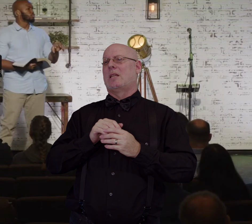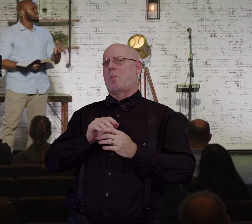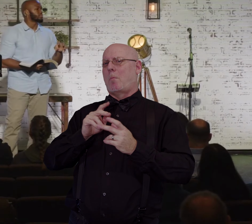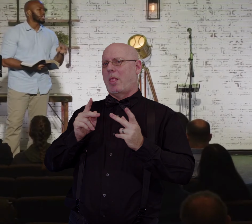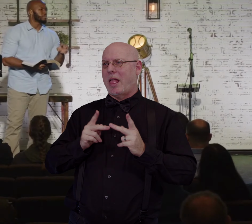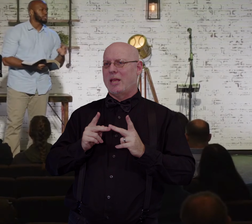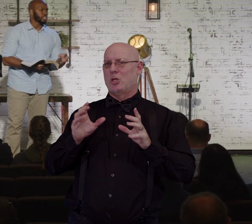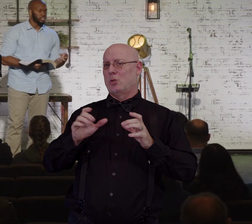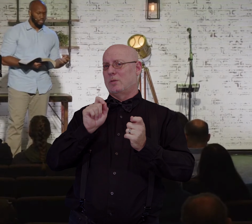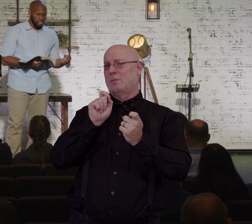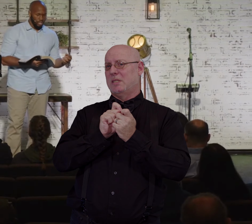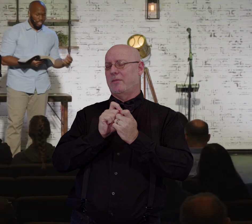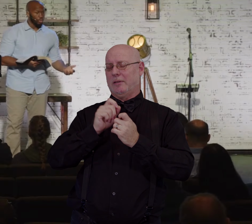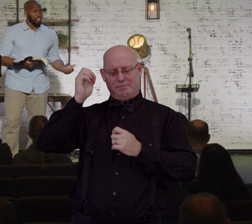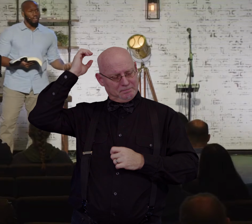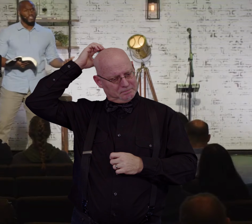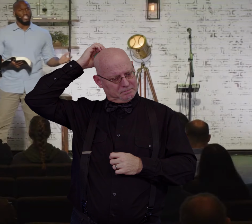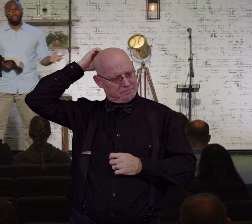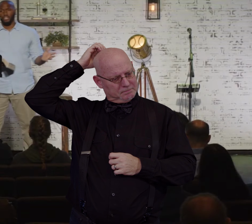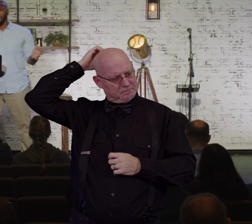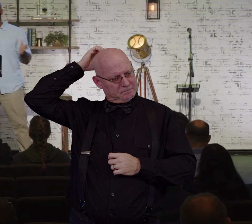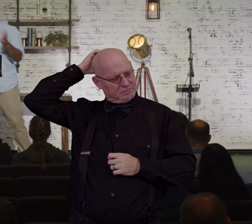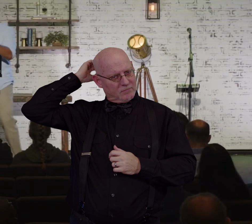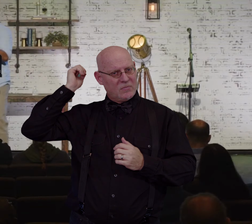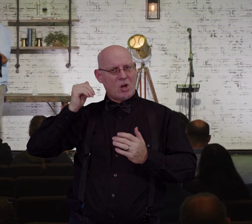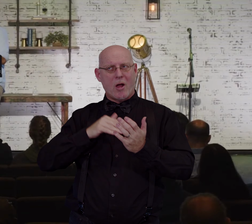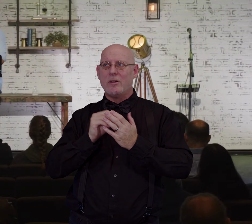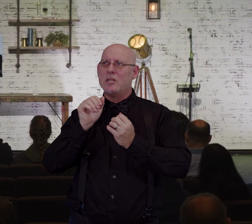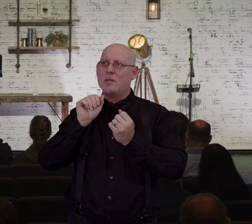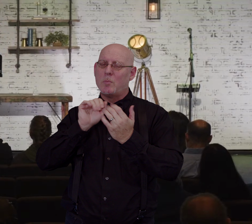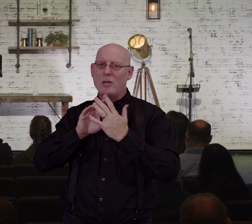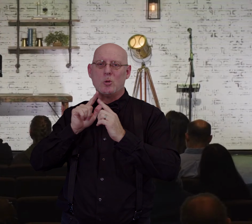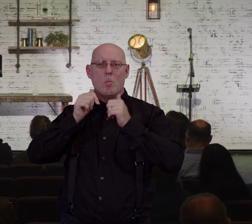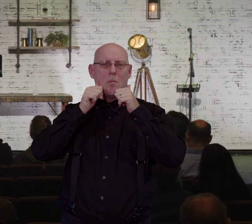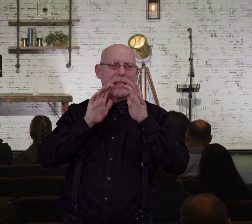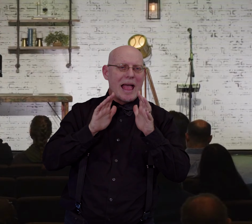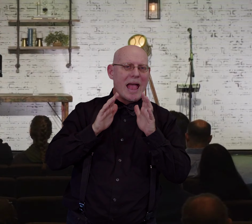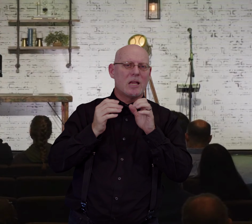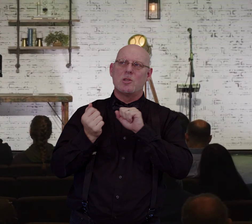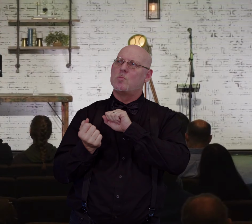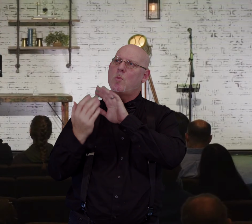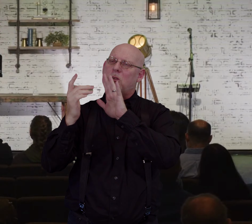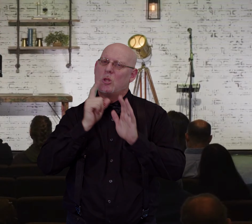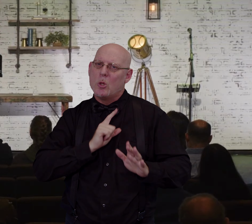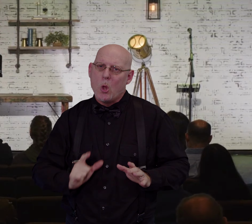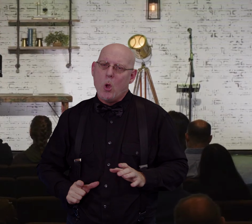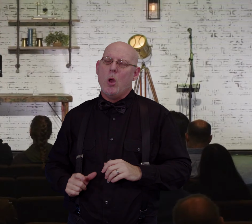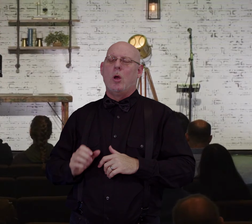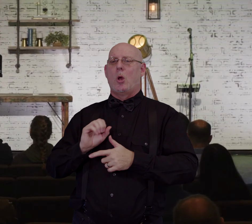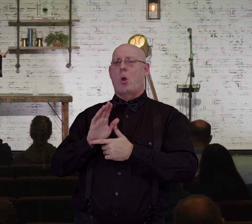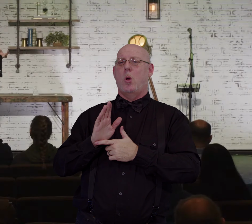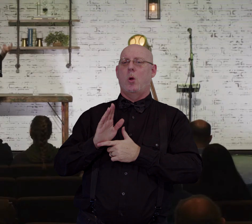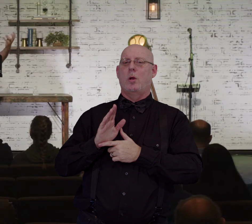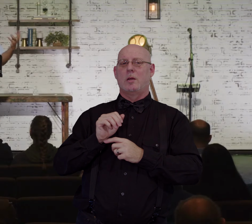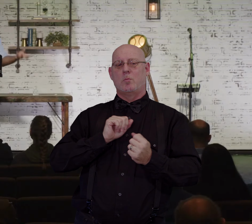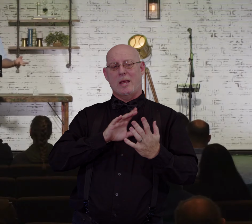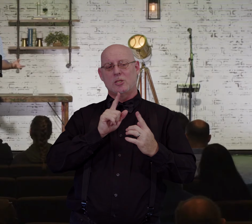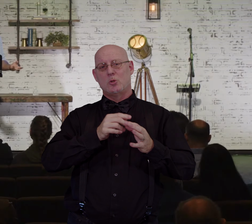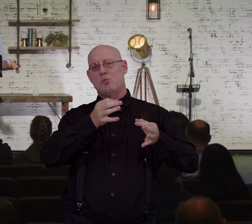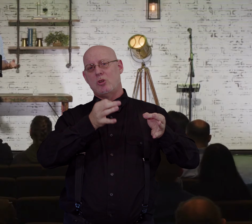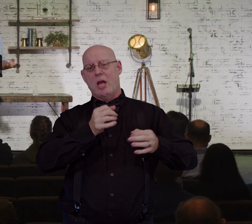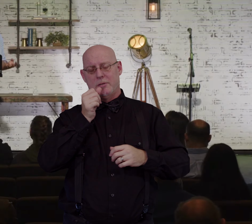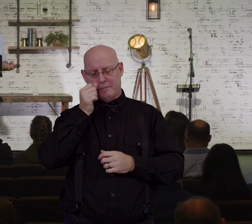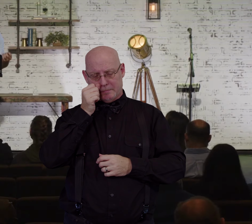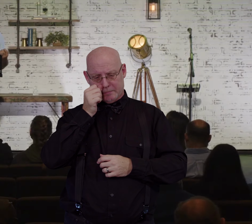place to do something in particular. So it's often his presence to bless, of being able to be in the presence of the Lord, or his presence to